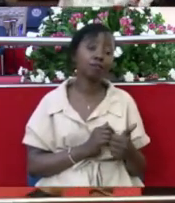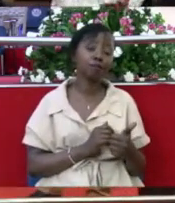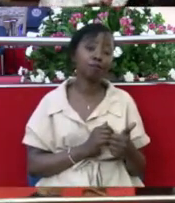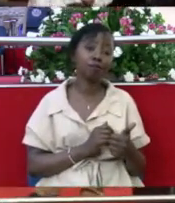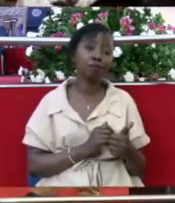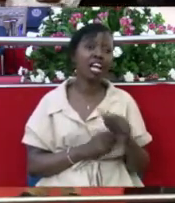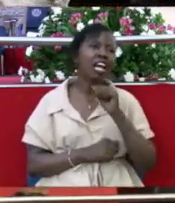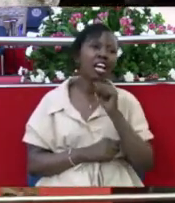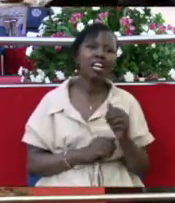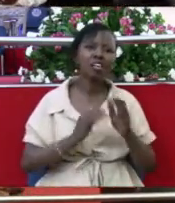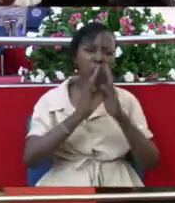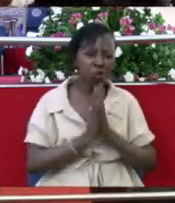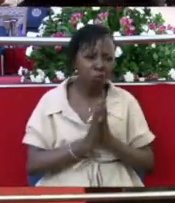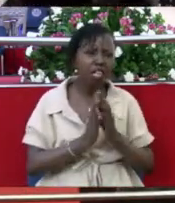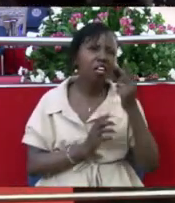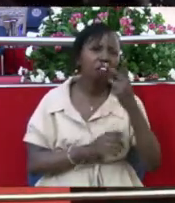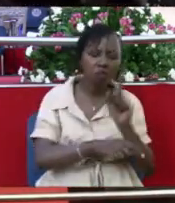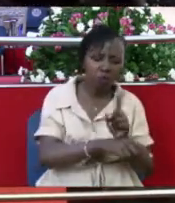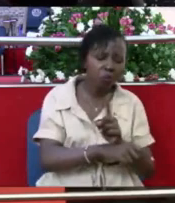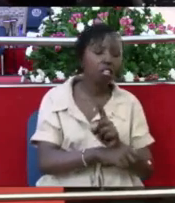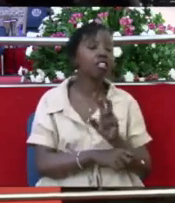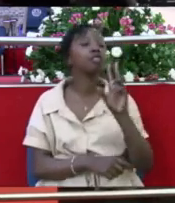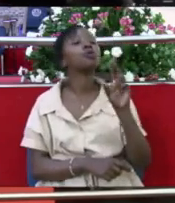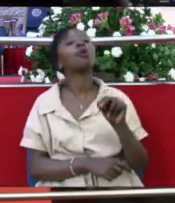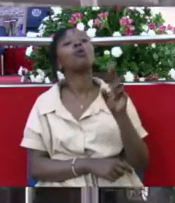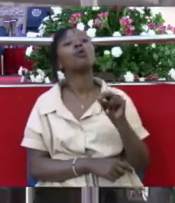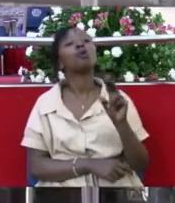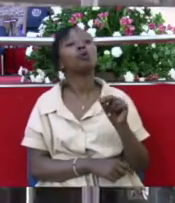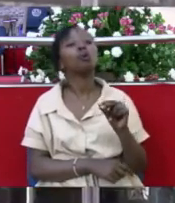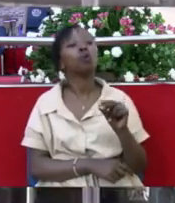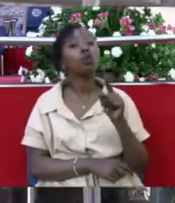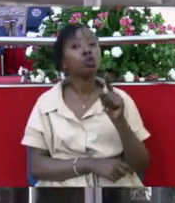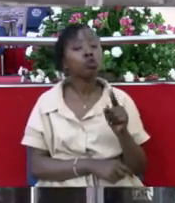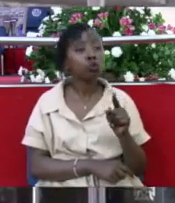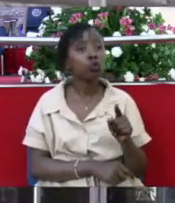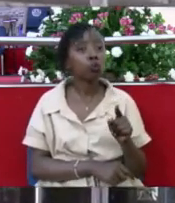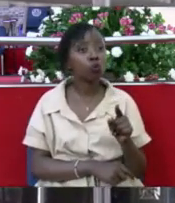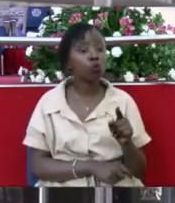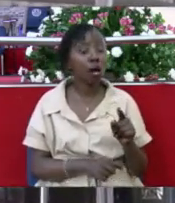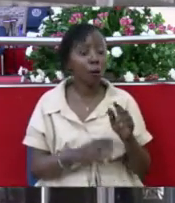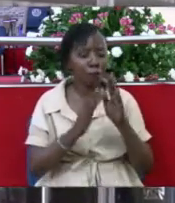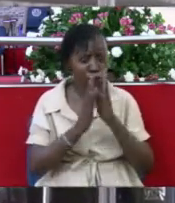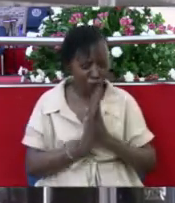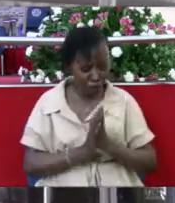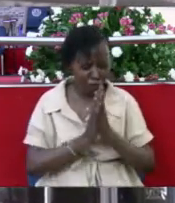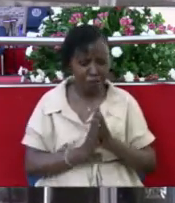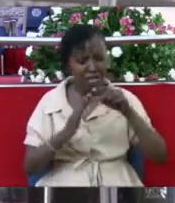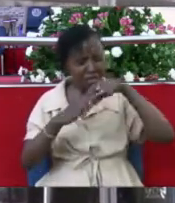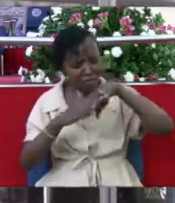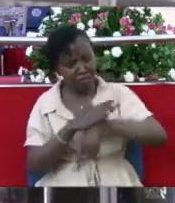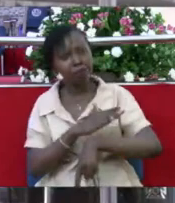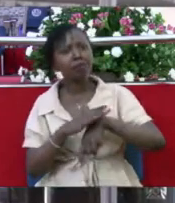not praying the 2 minutes prayer in the morning. Ile maombi ya dakika mbili asubuhi. Do you take time for intercession? Je, unachukua muda kuomba